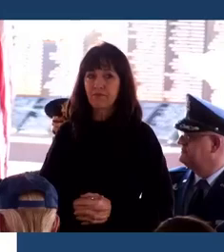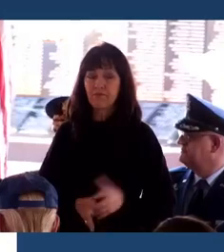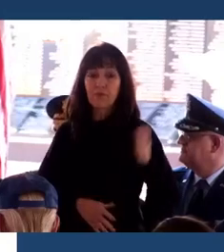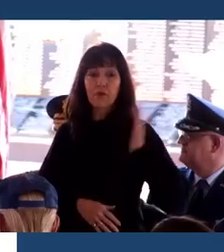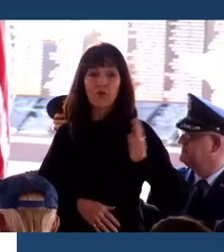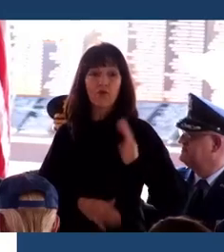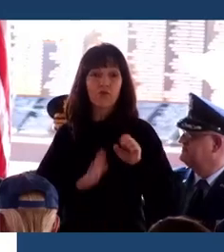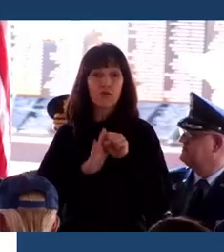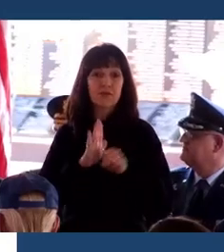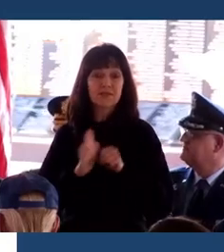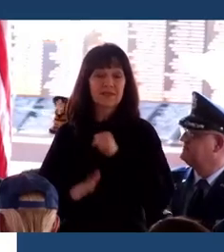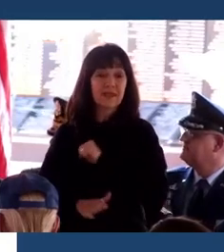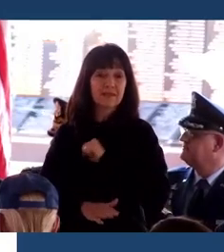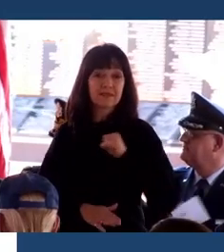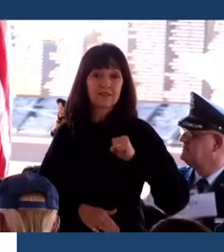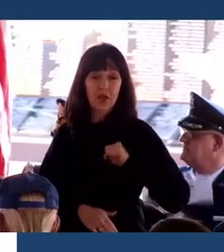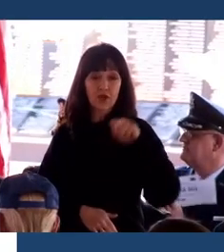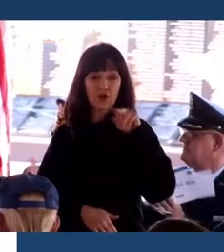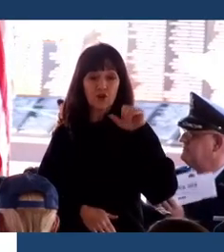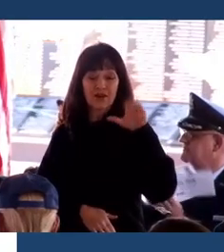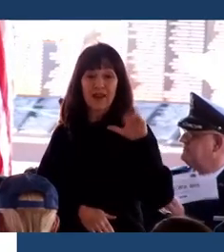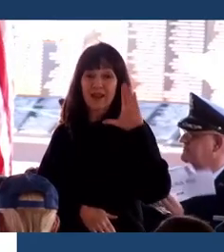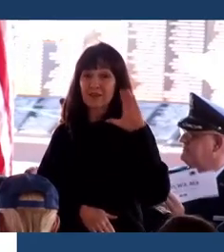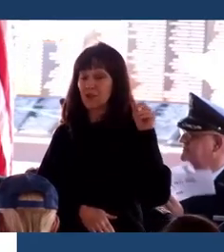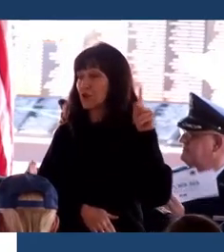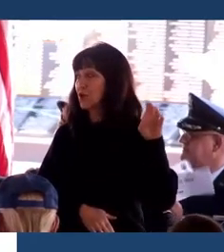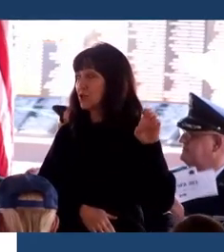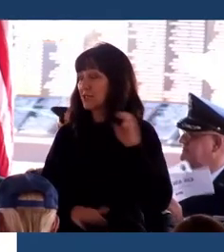Former State Senator Nancy Cook.